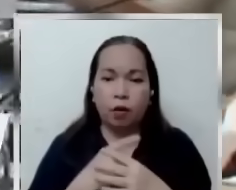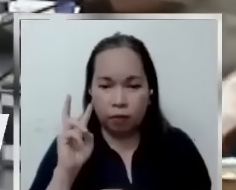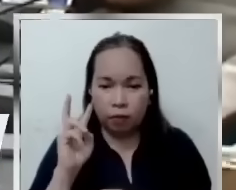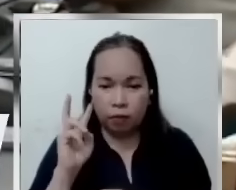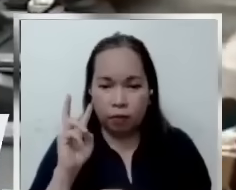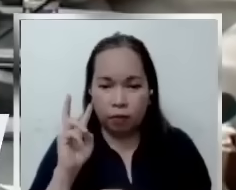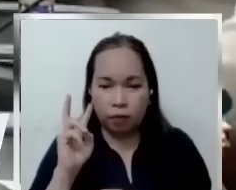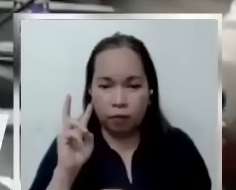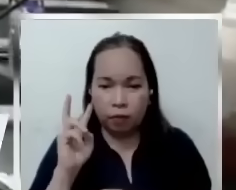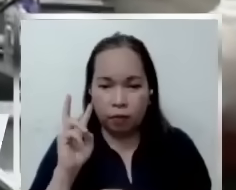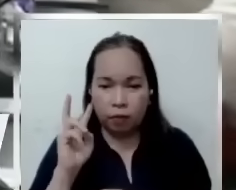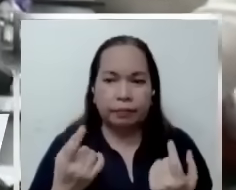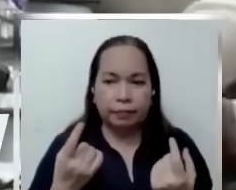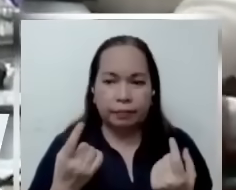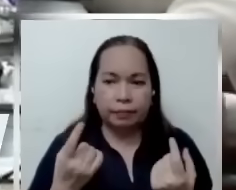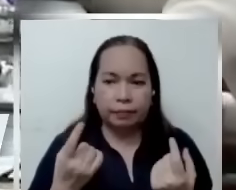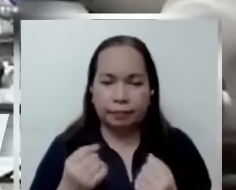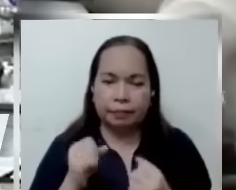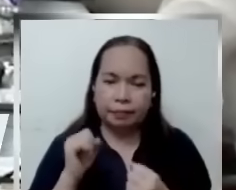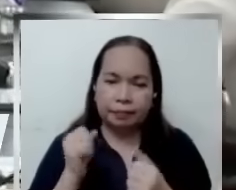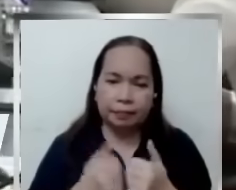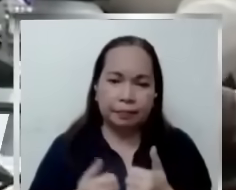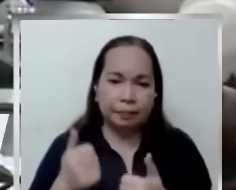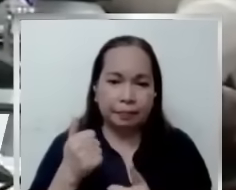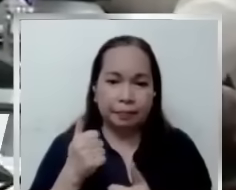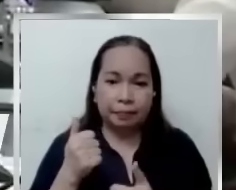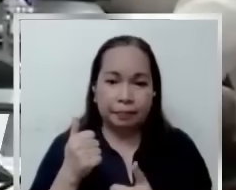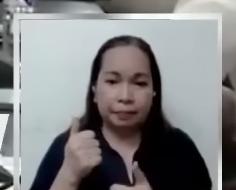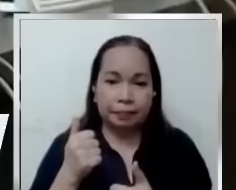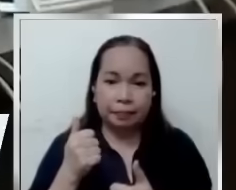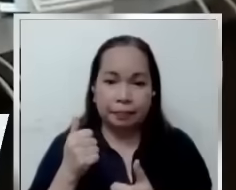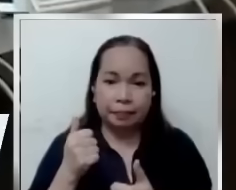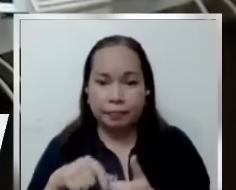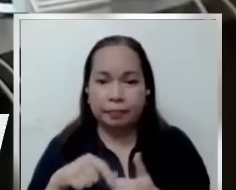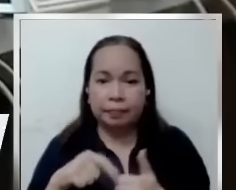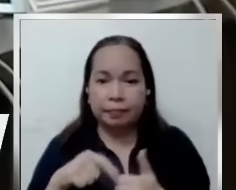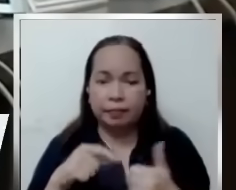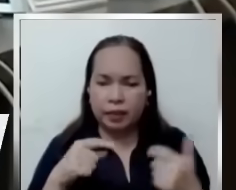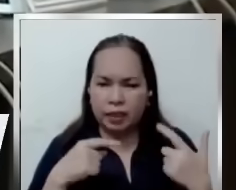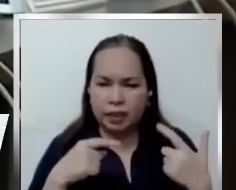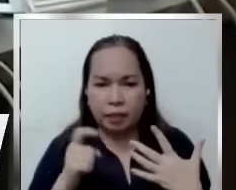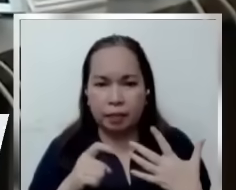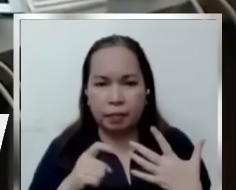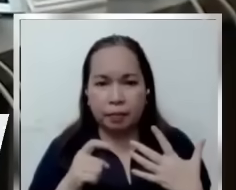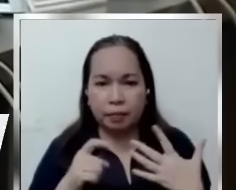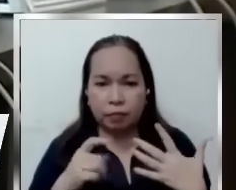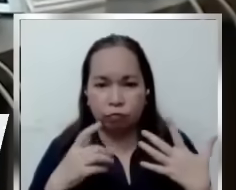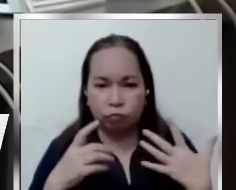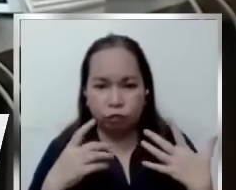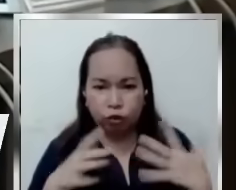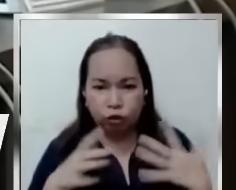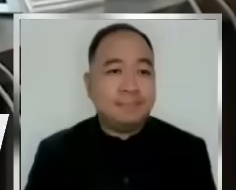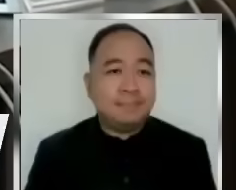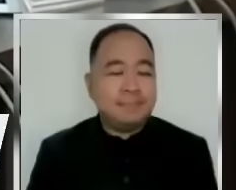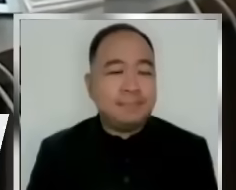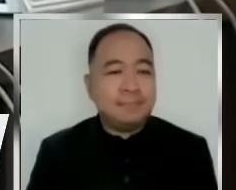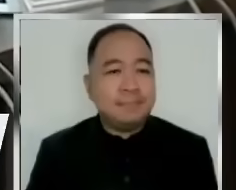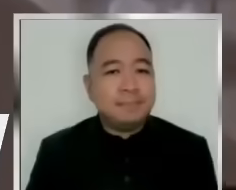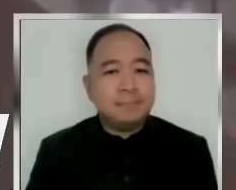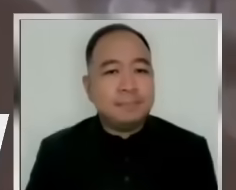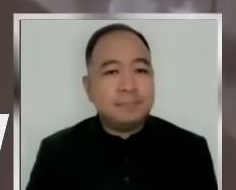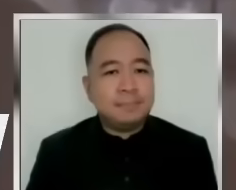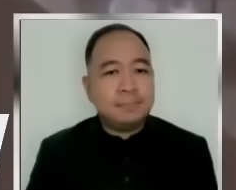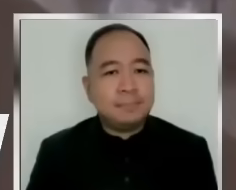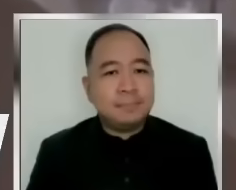si Senior Deputy Majority Leader Sandro Marcos na tapusin na ng House Appropriations Committee ang pagtalakay sa OVP budget.